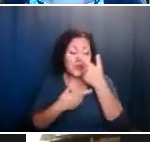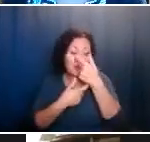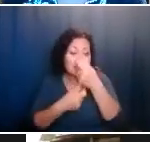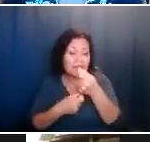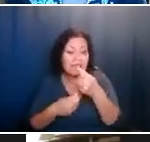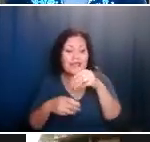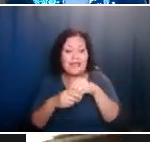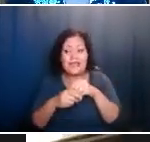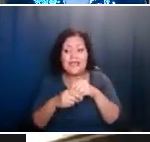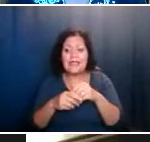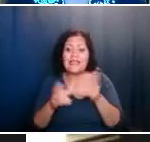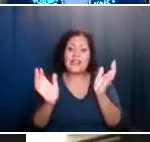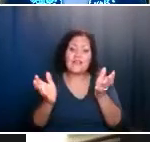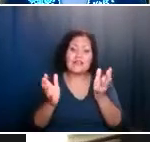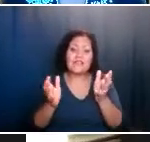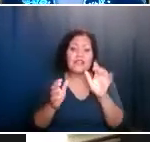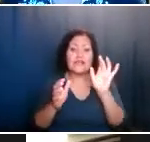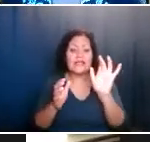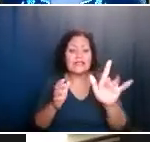click to follow it.